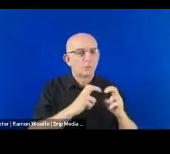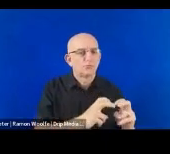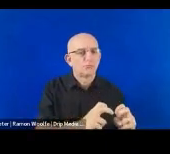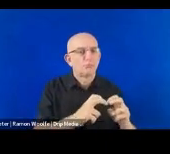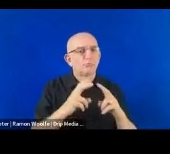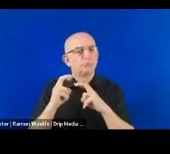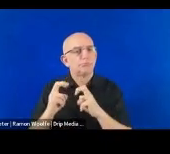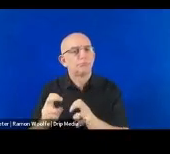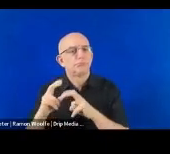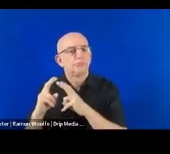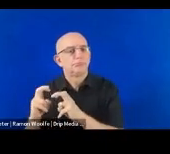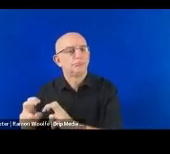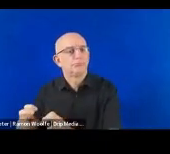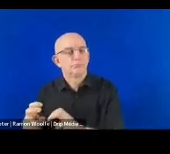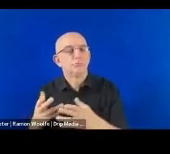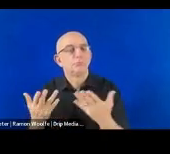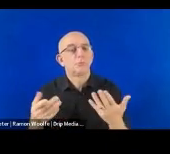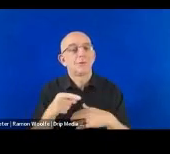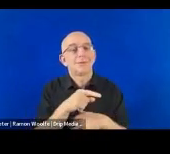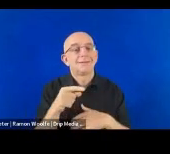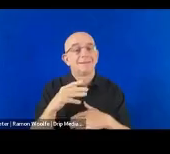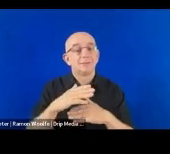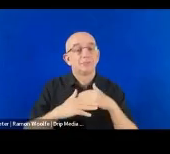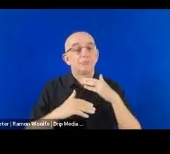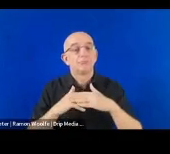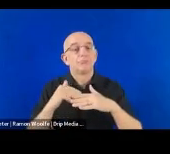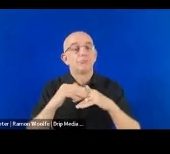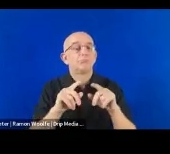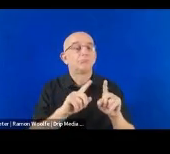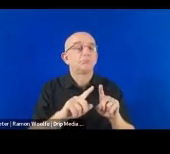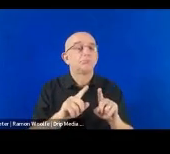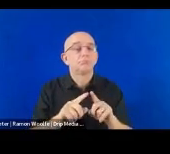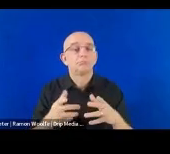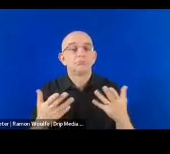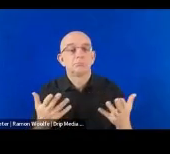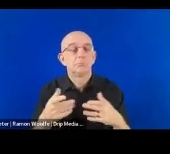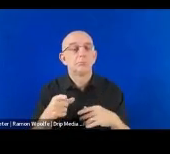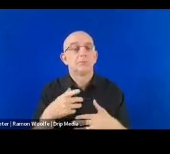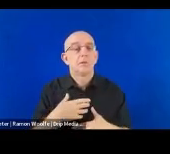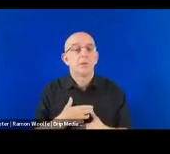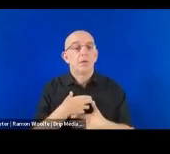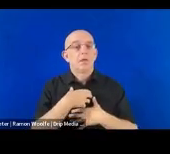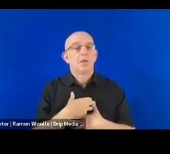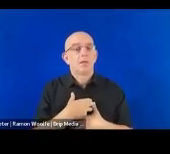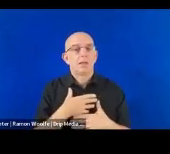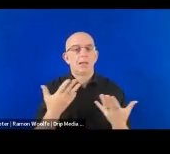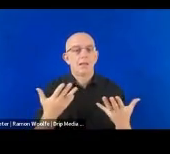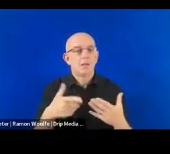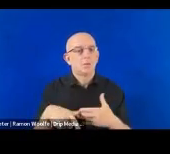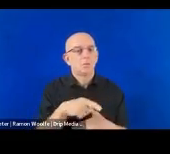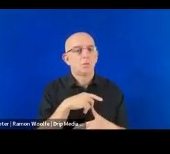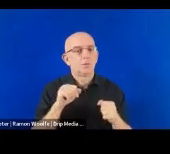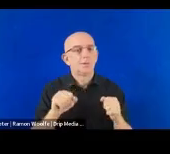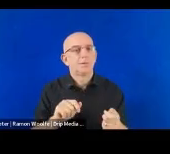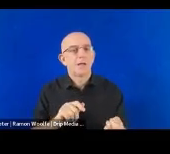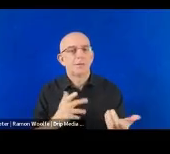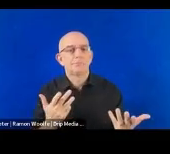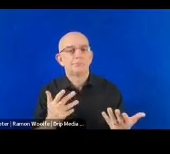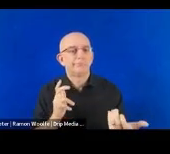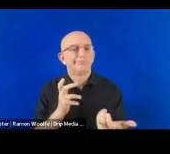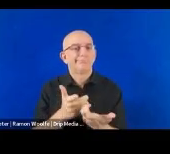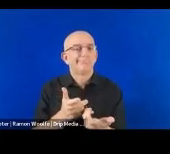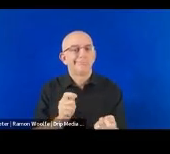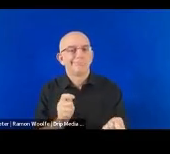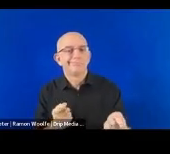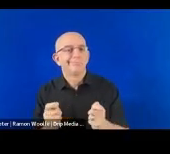information systems, governance, coordination. So in the approach, usually we advise countries and